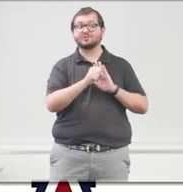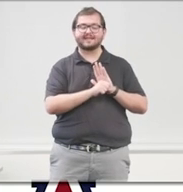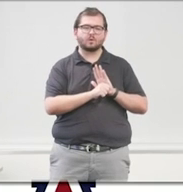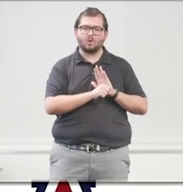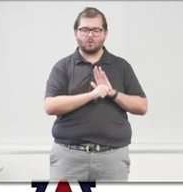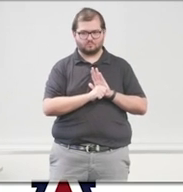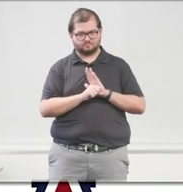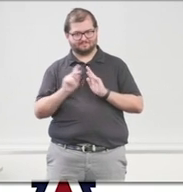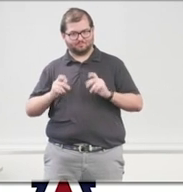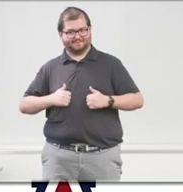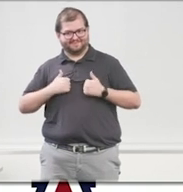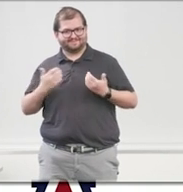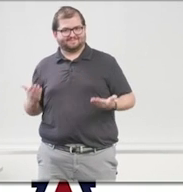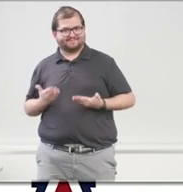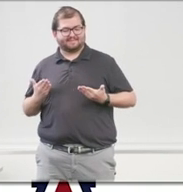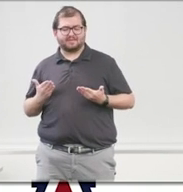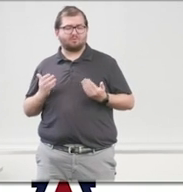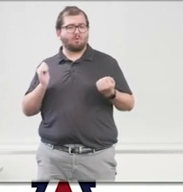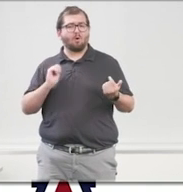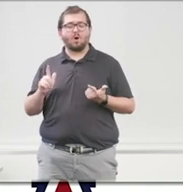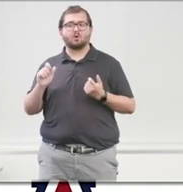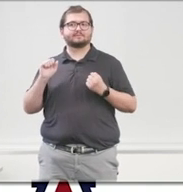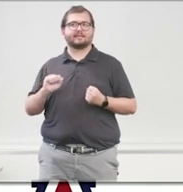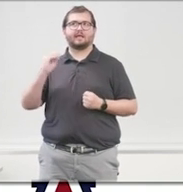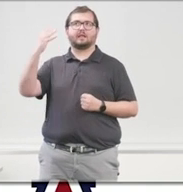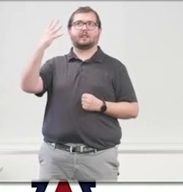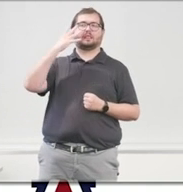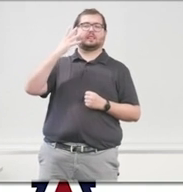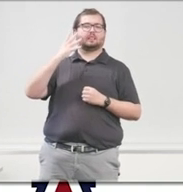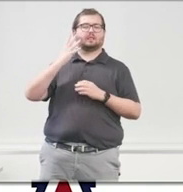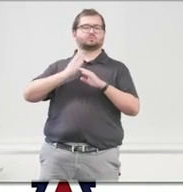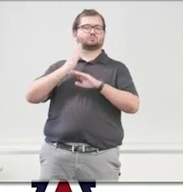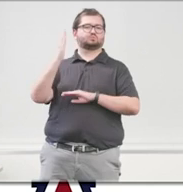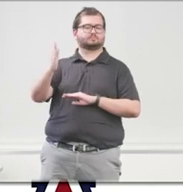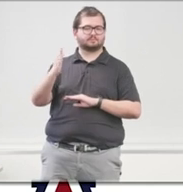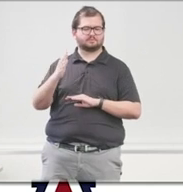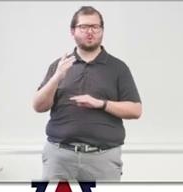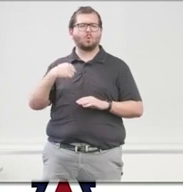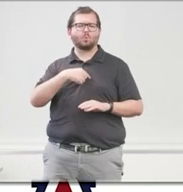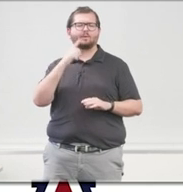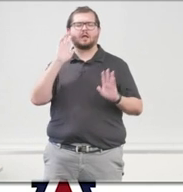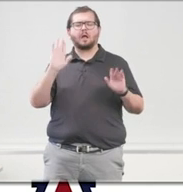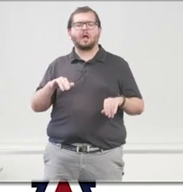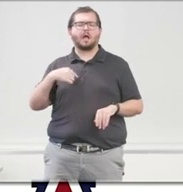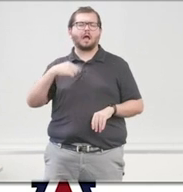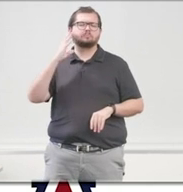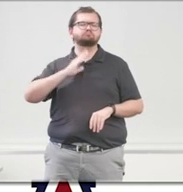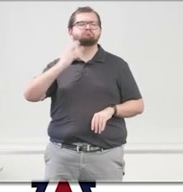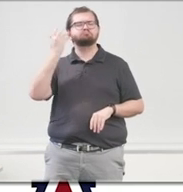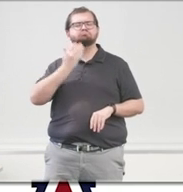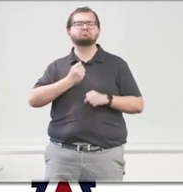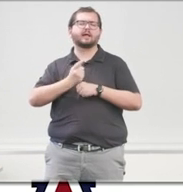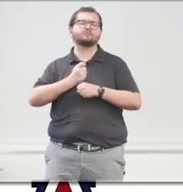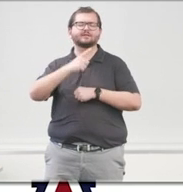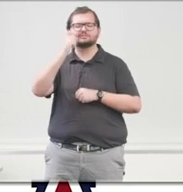find ourselves in a situation where we could become vulnerable. Even though we think we know this heat, we deal with it every summer, we